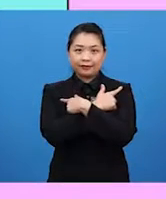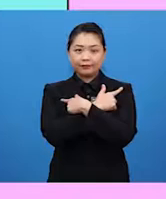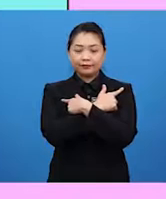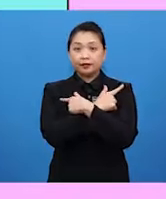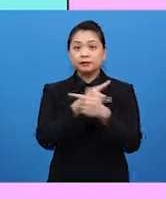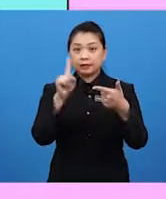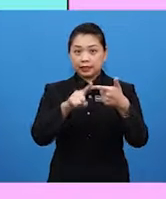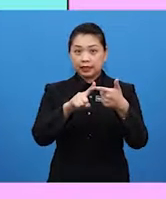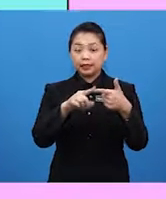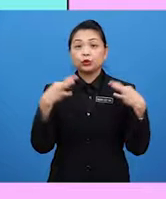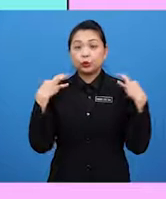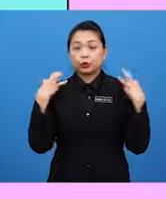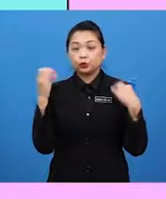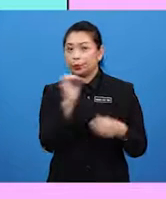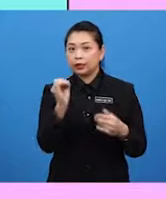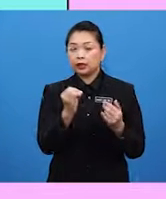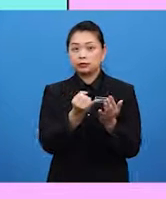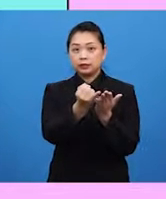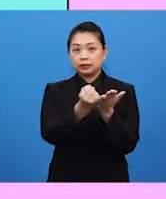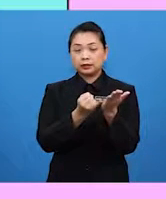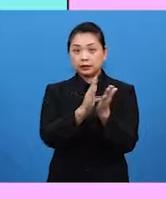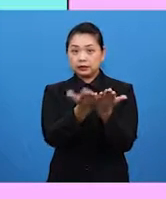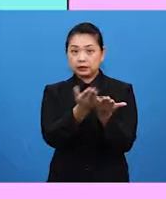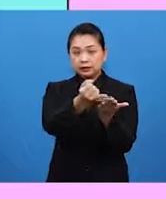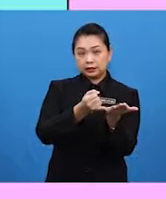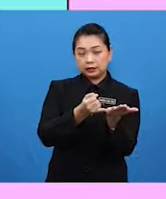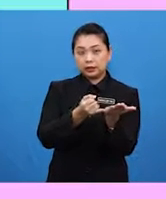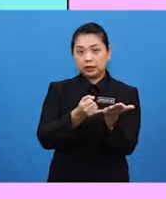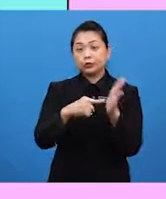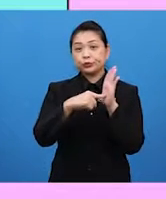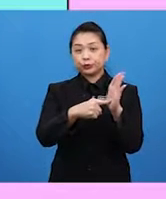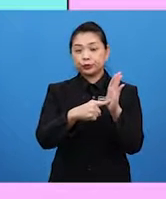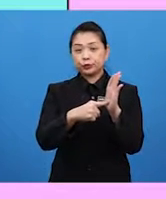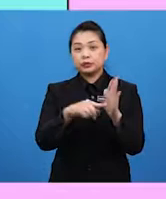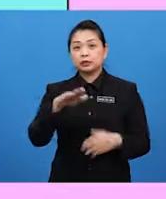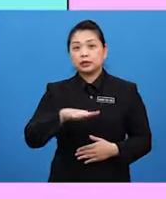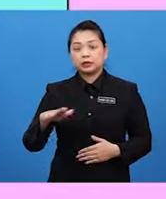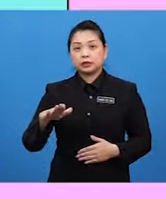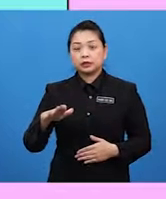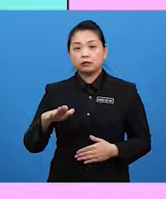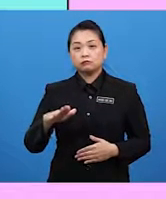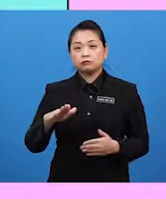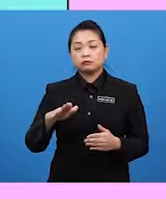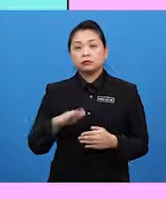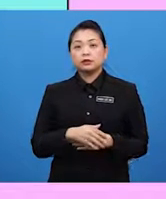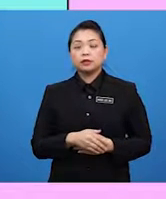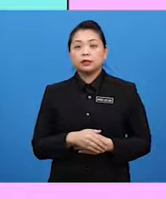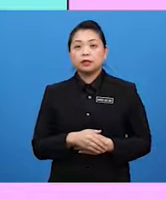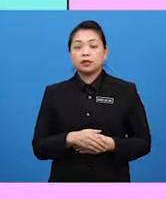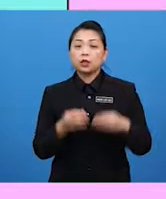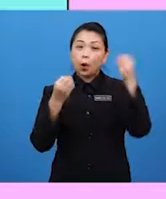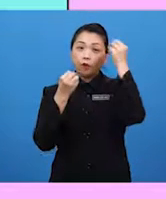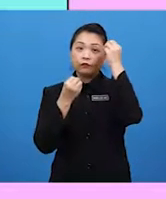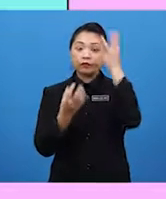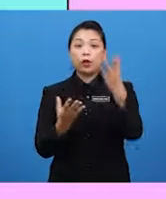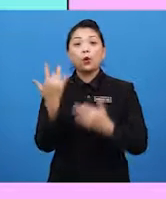crease" symbolizes an obedient child who usually standing upright and obediently waiting